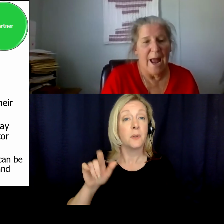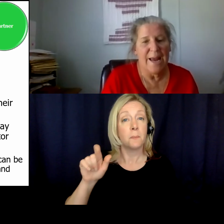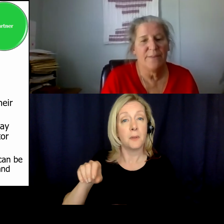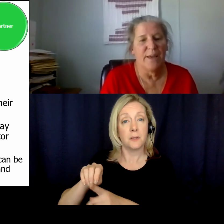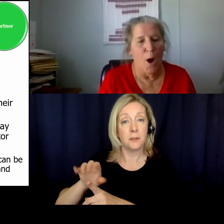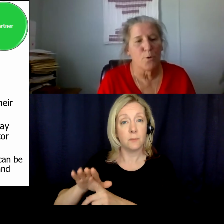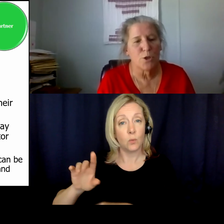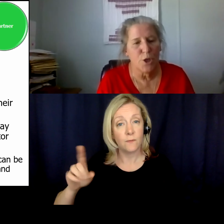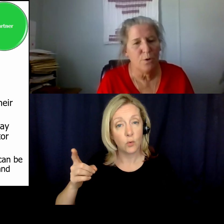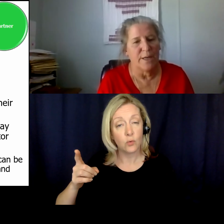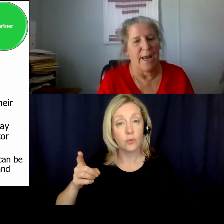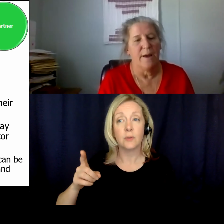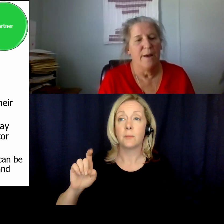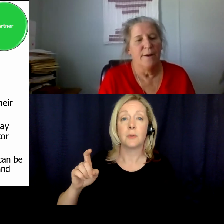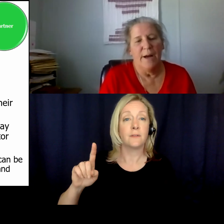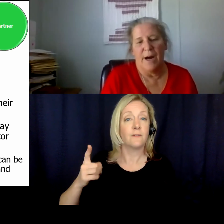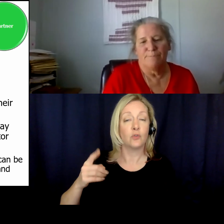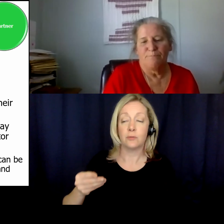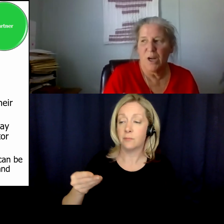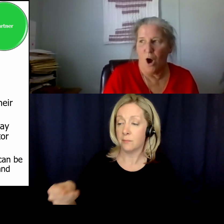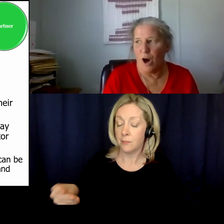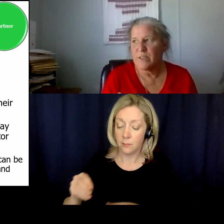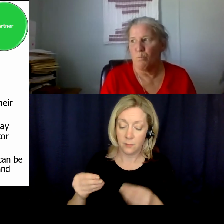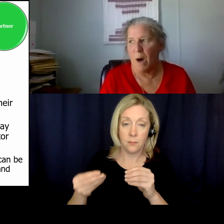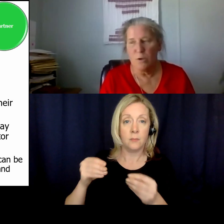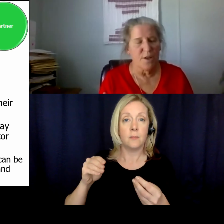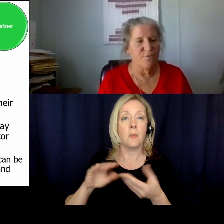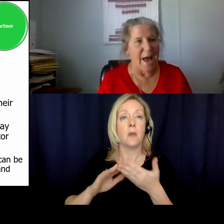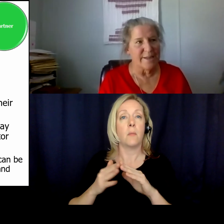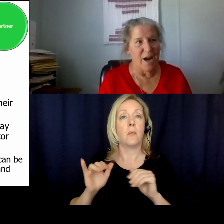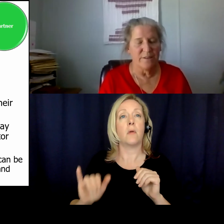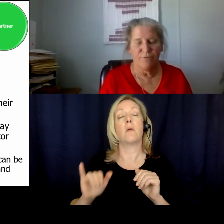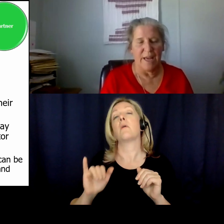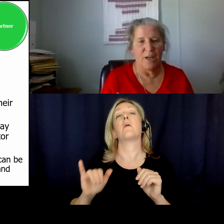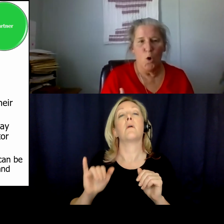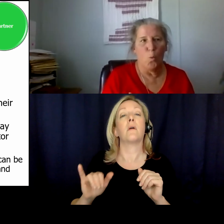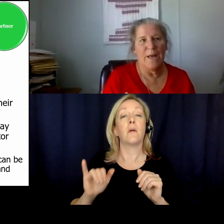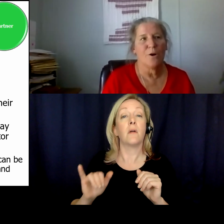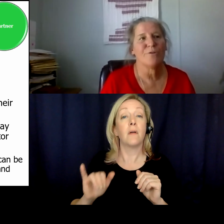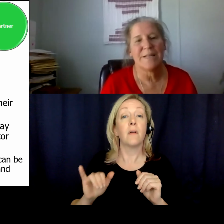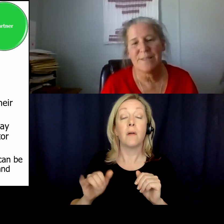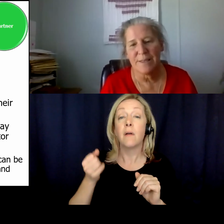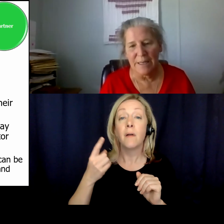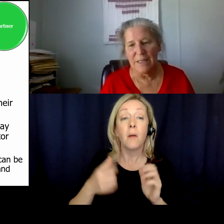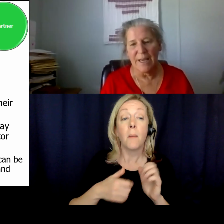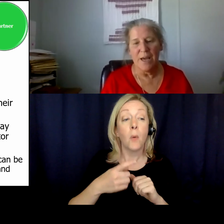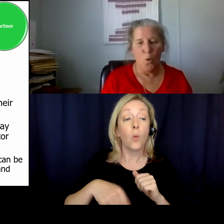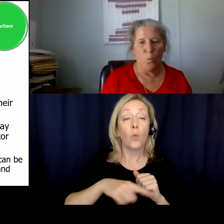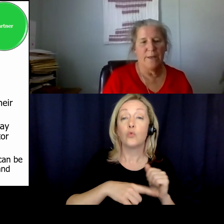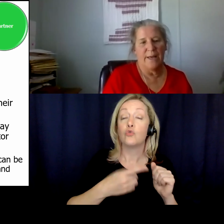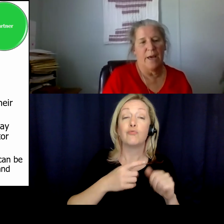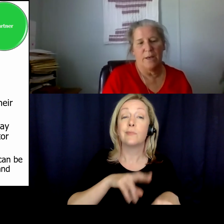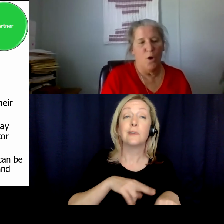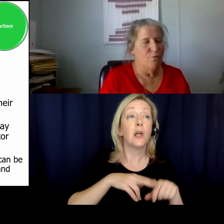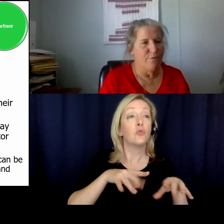exposure and the opportunity, because most of that kind of thing we learned incidentally.